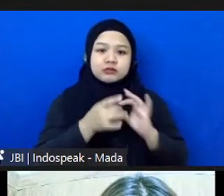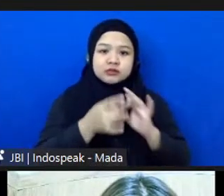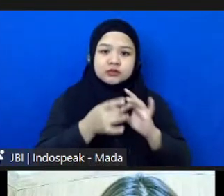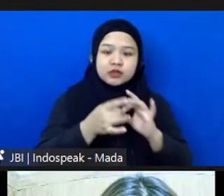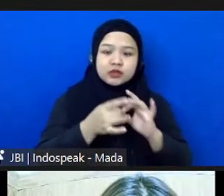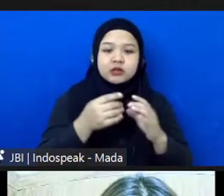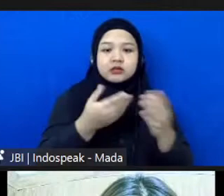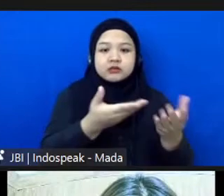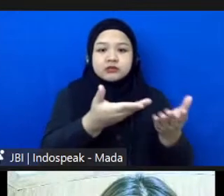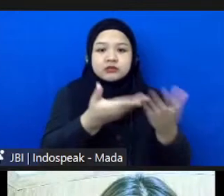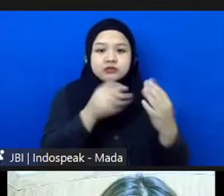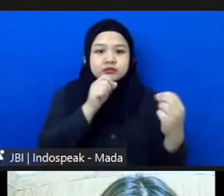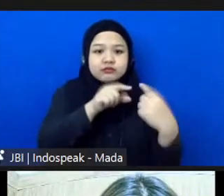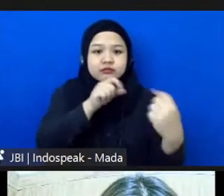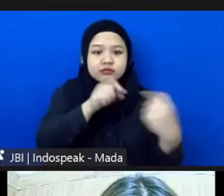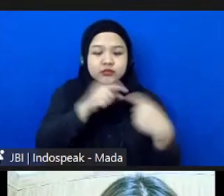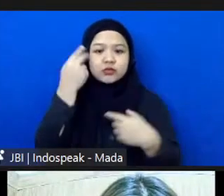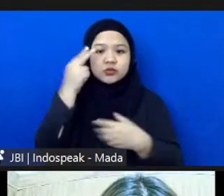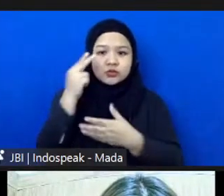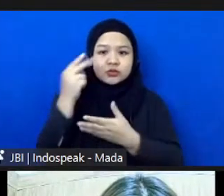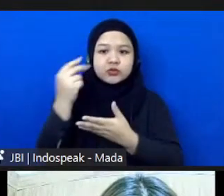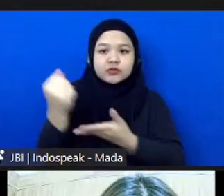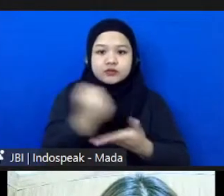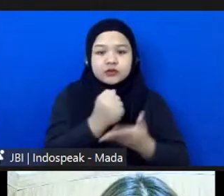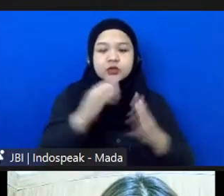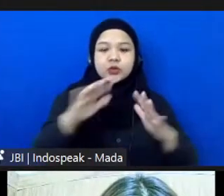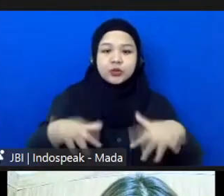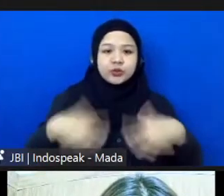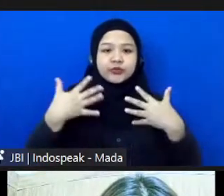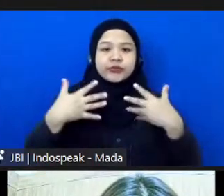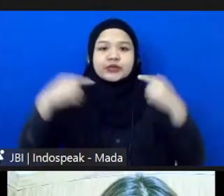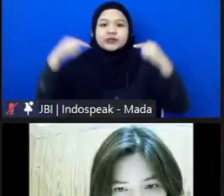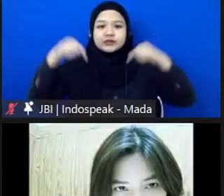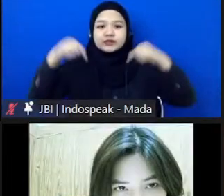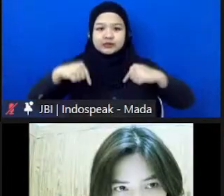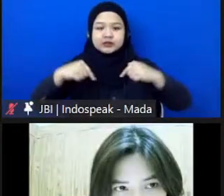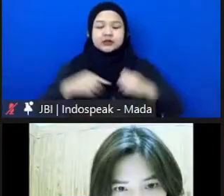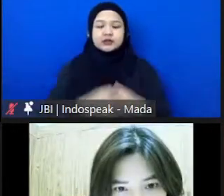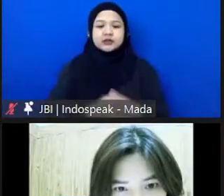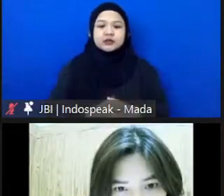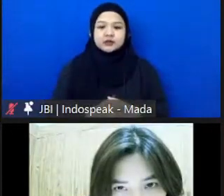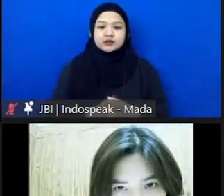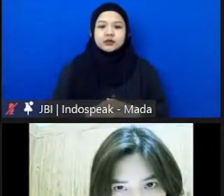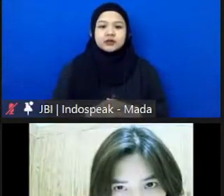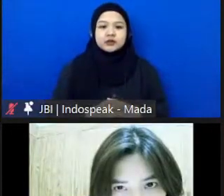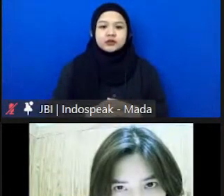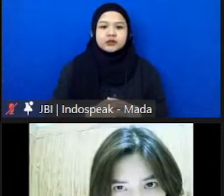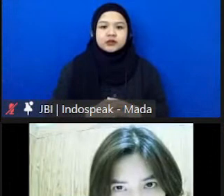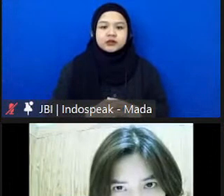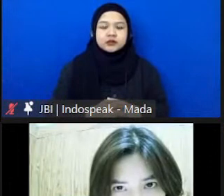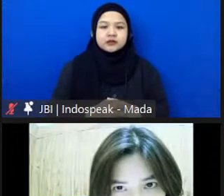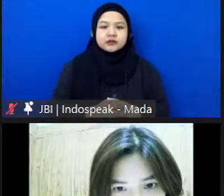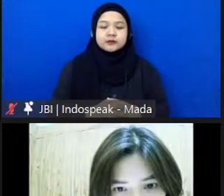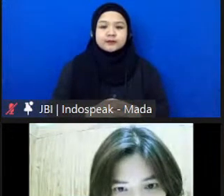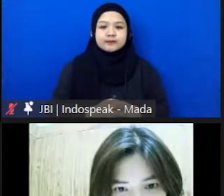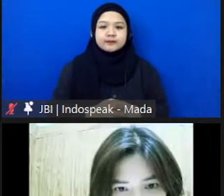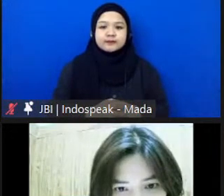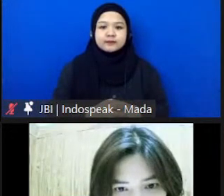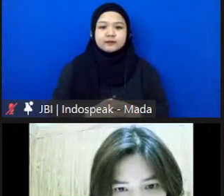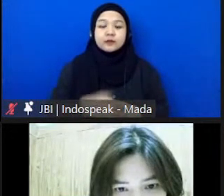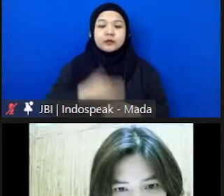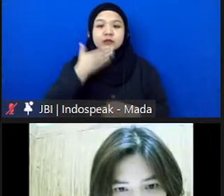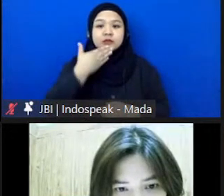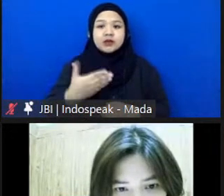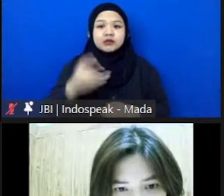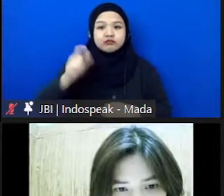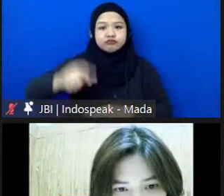feedback throughout the planning of this conference. I would now like to thank the speakers,